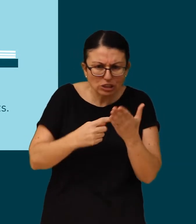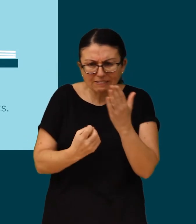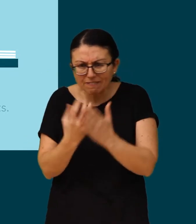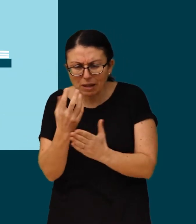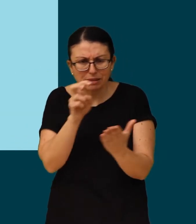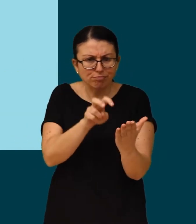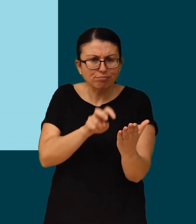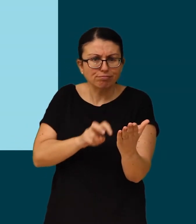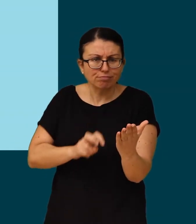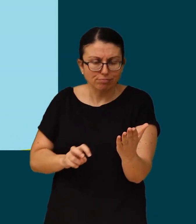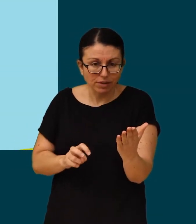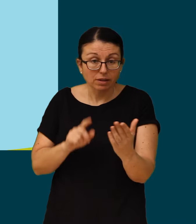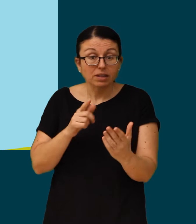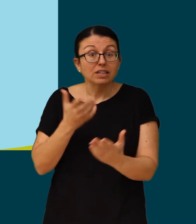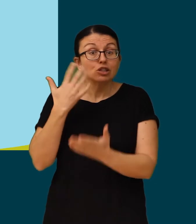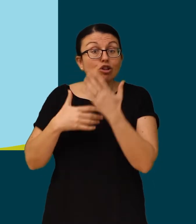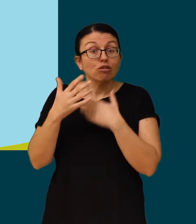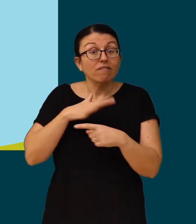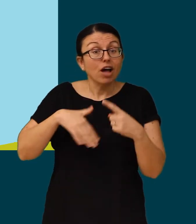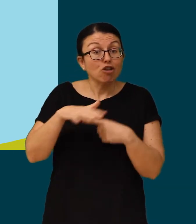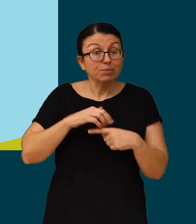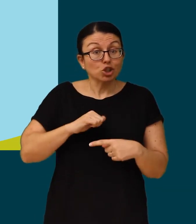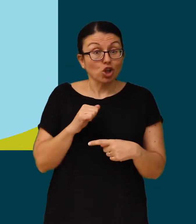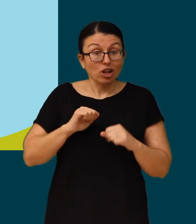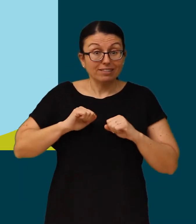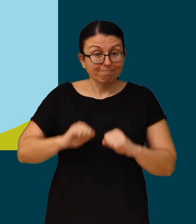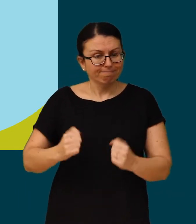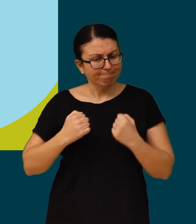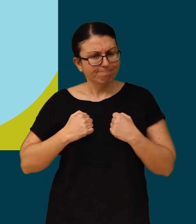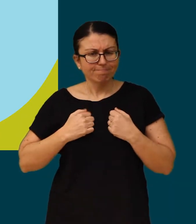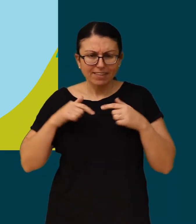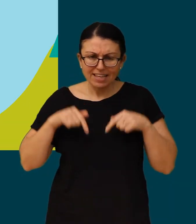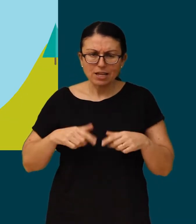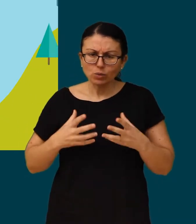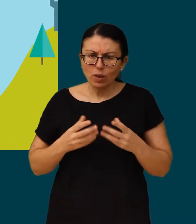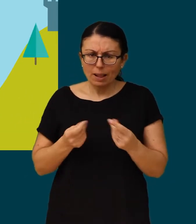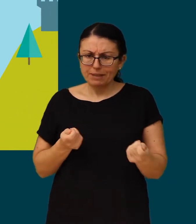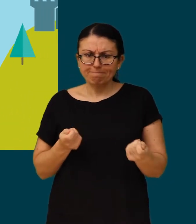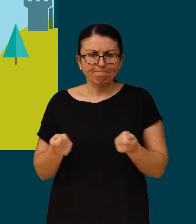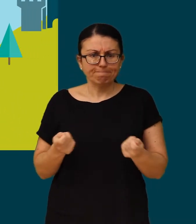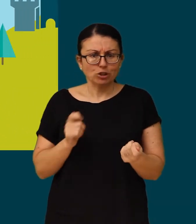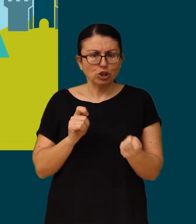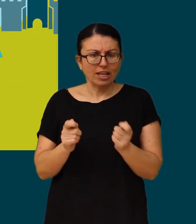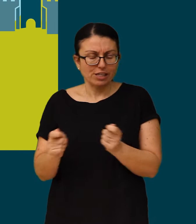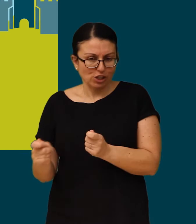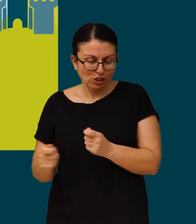developments. At Historic Environment Scotland, we're here to help manage change.